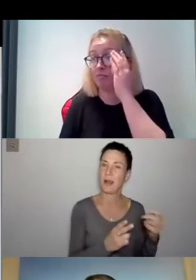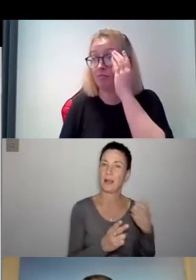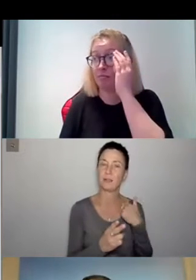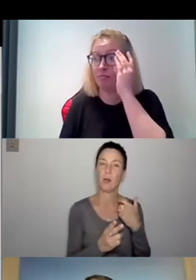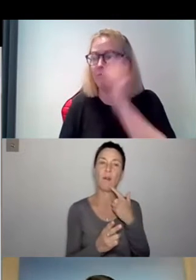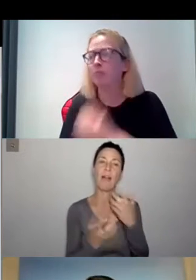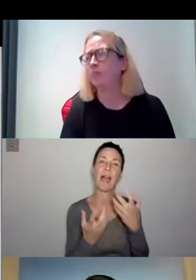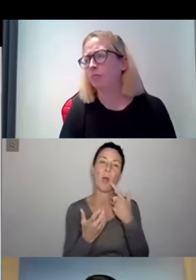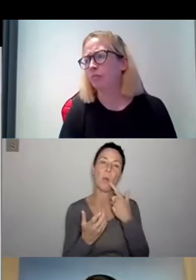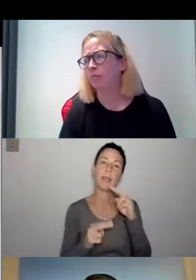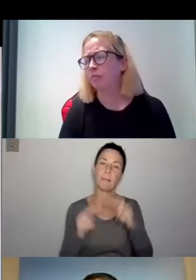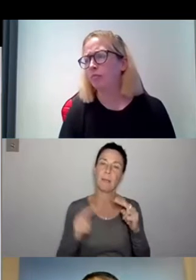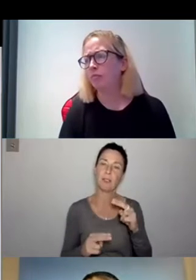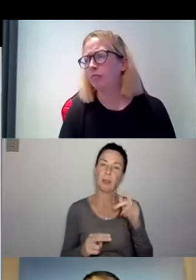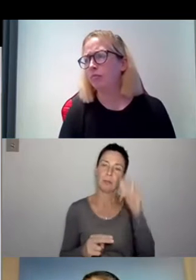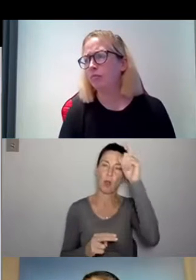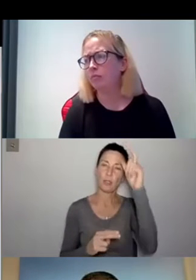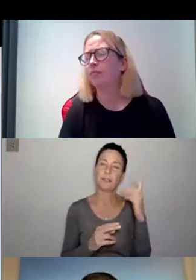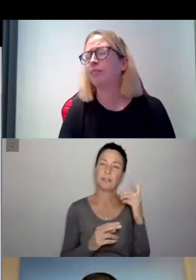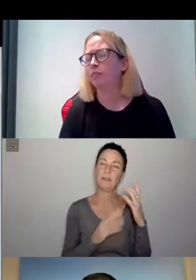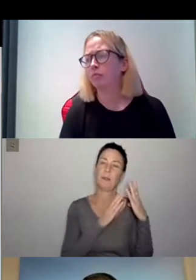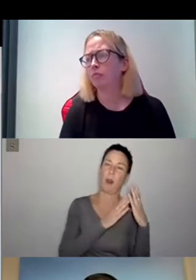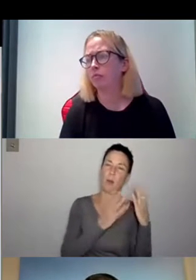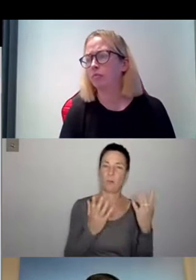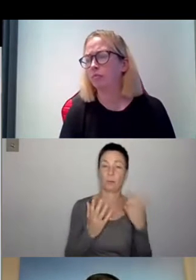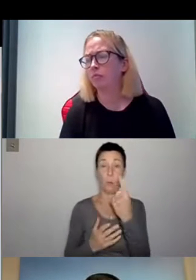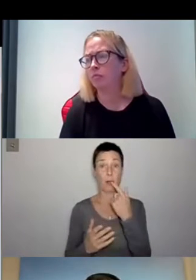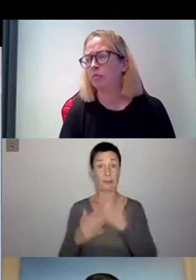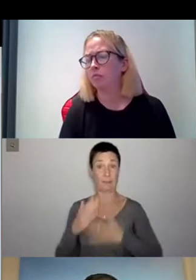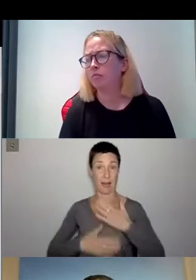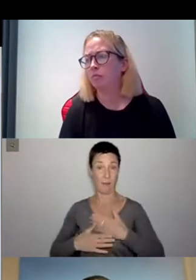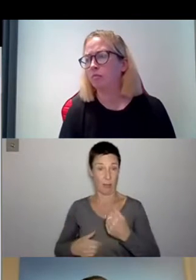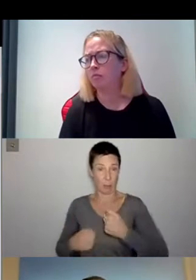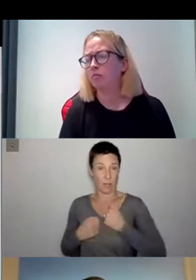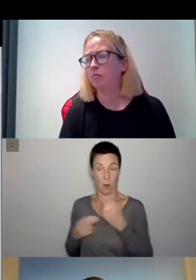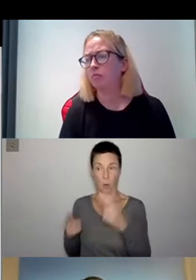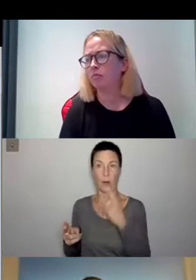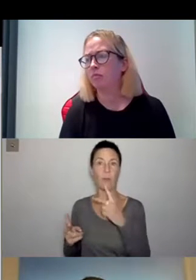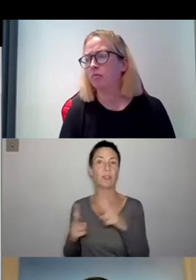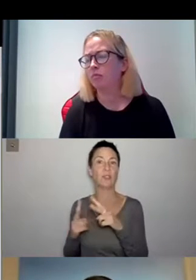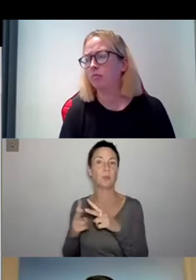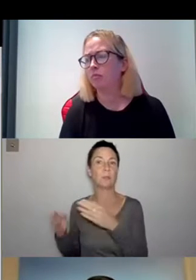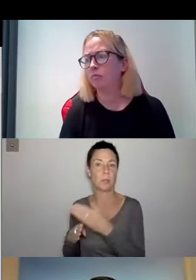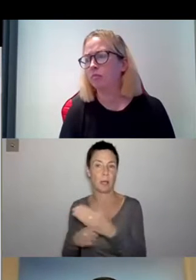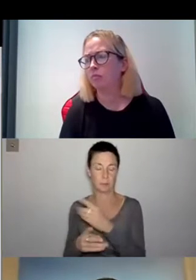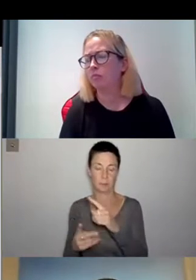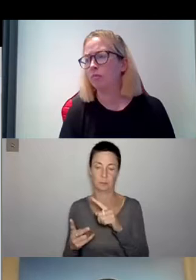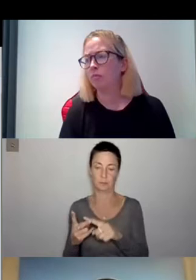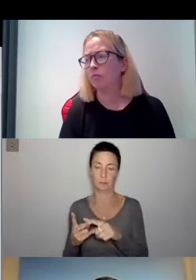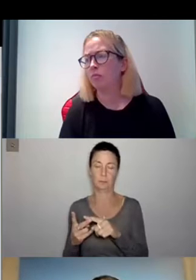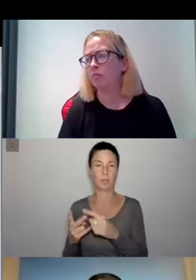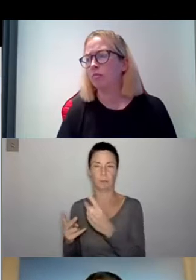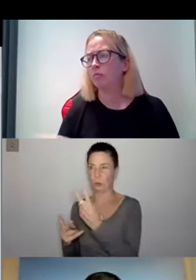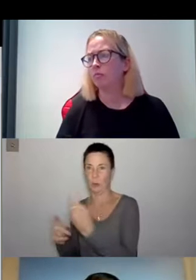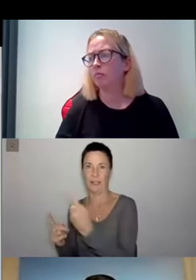measurements. One is behavioural, which is the approach that I took with the dual task. The other approach is to do